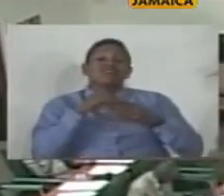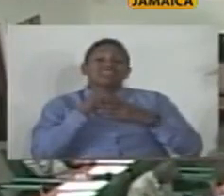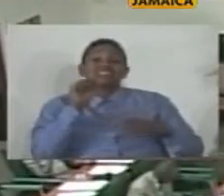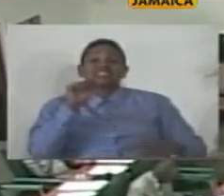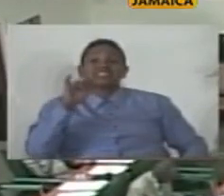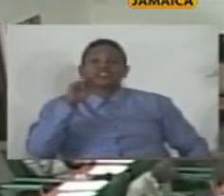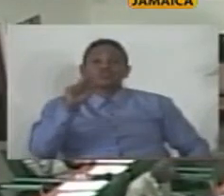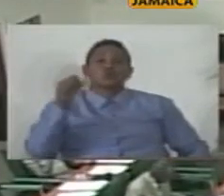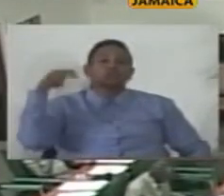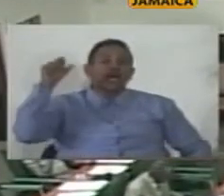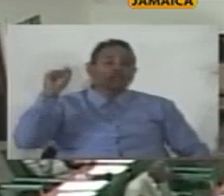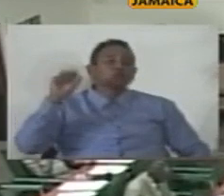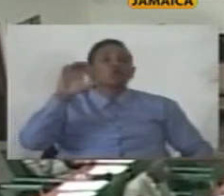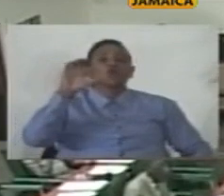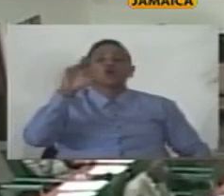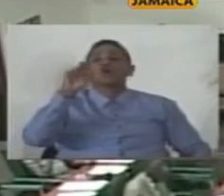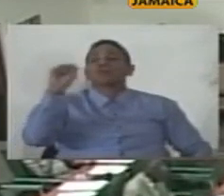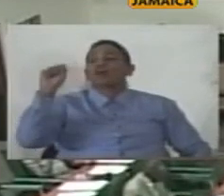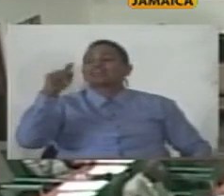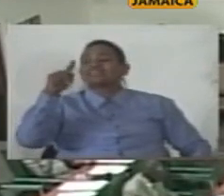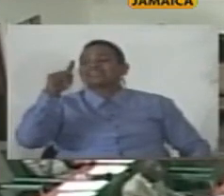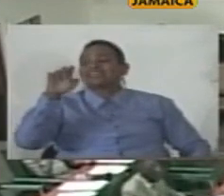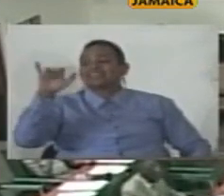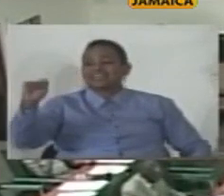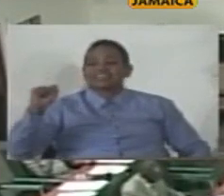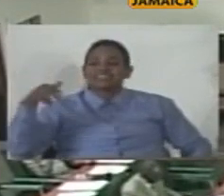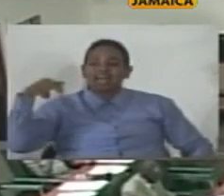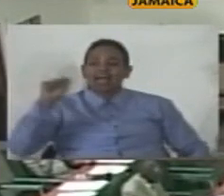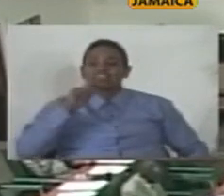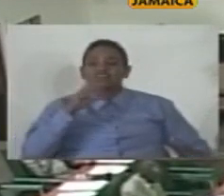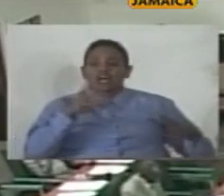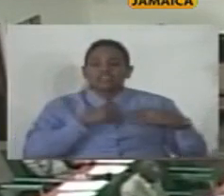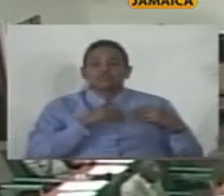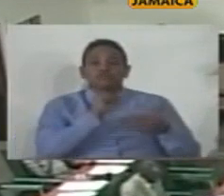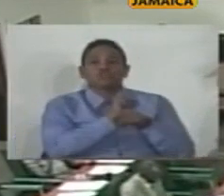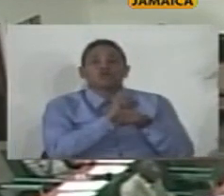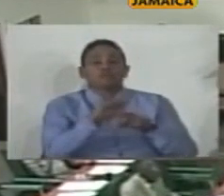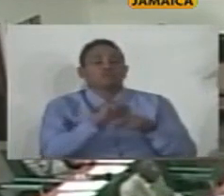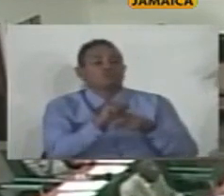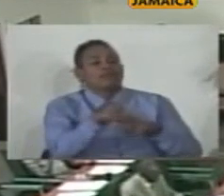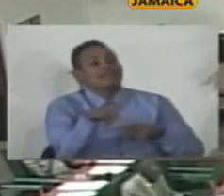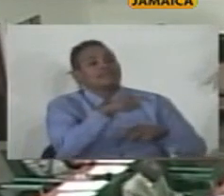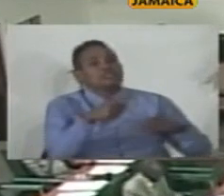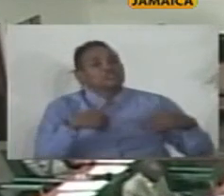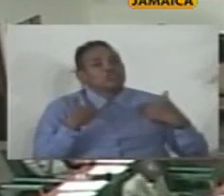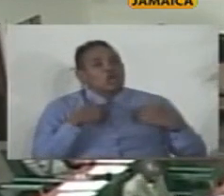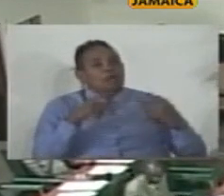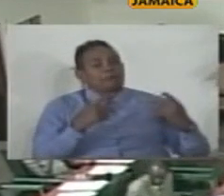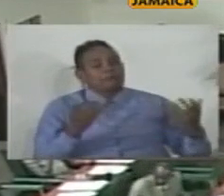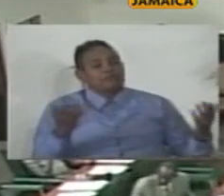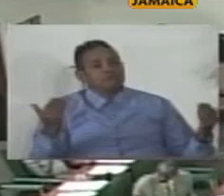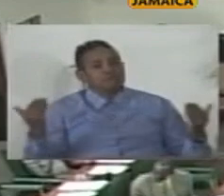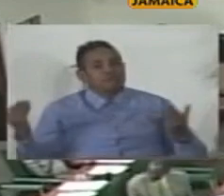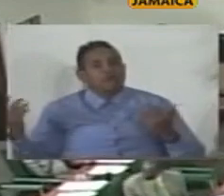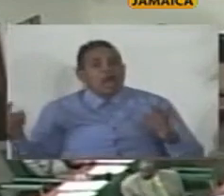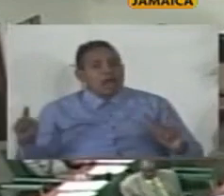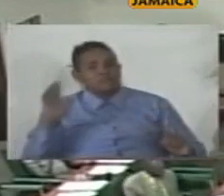the Cross Keys High School, for taking on the job to train these young people. Mr.